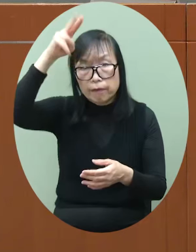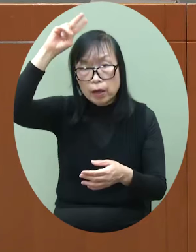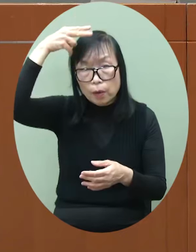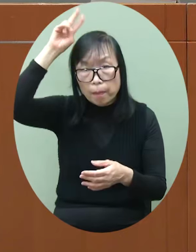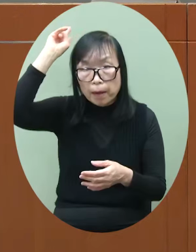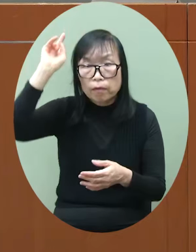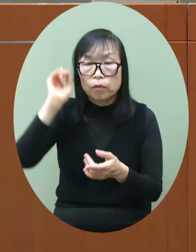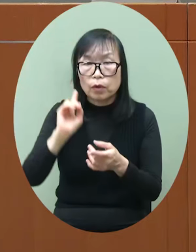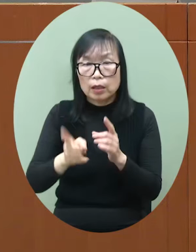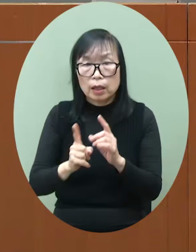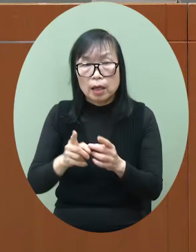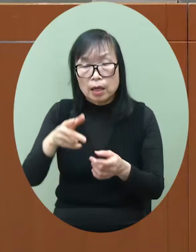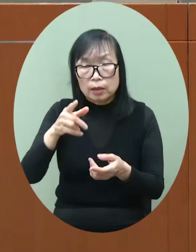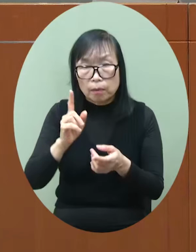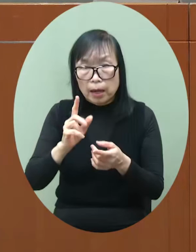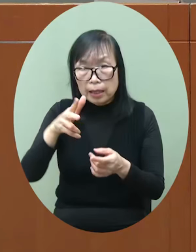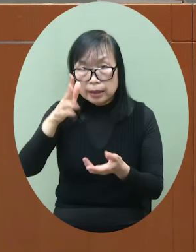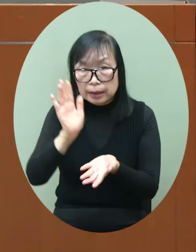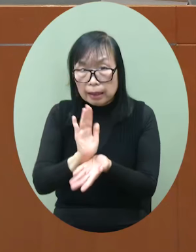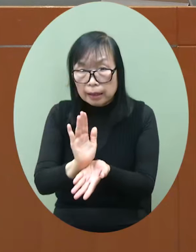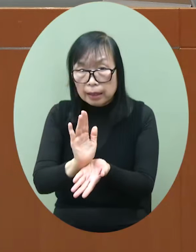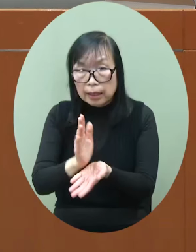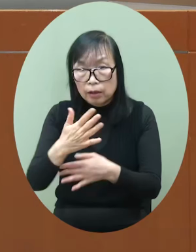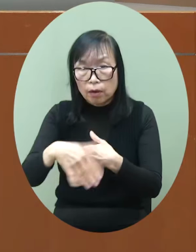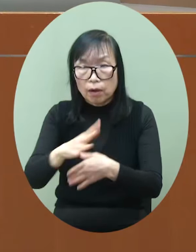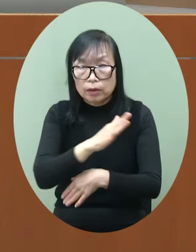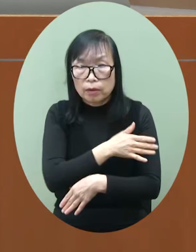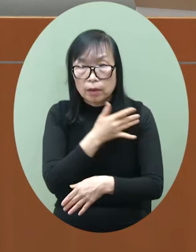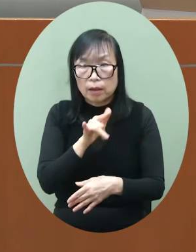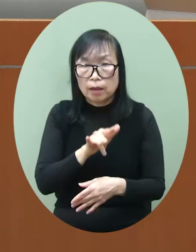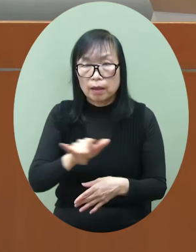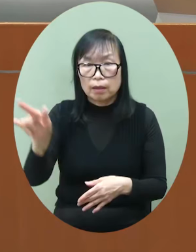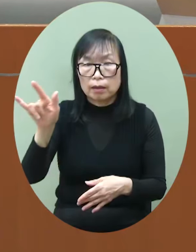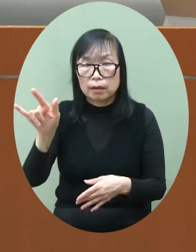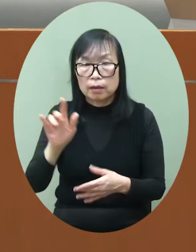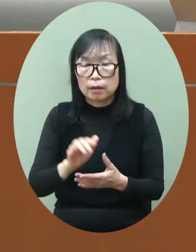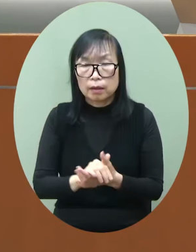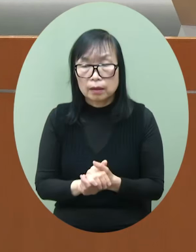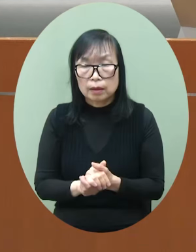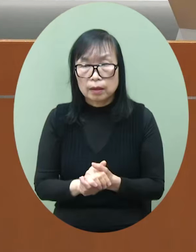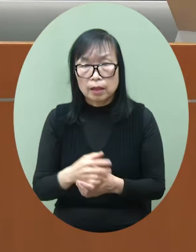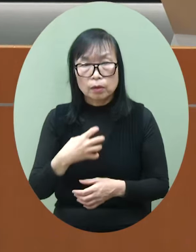be a feasible and suitable solution to the problem thank you